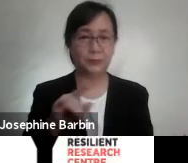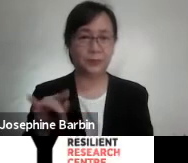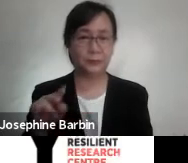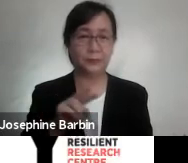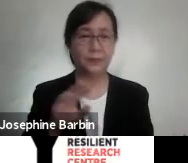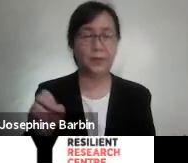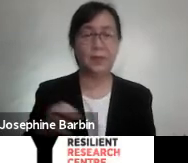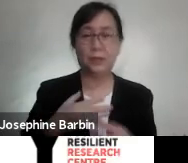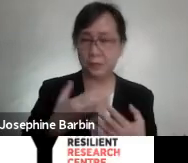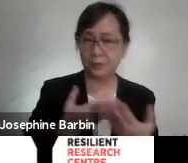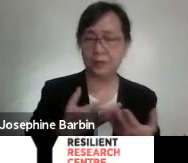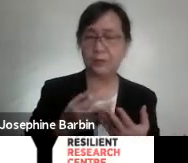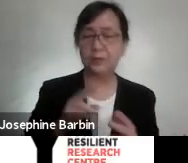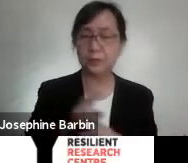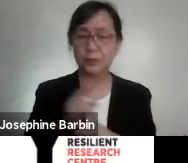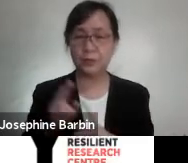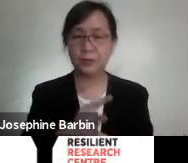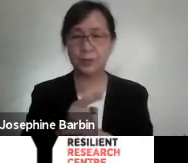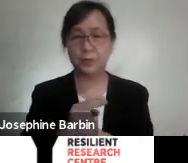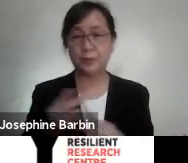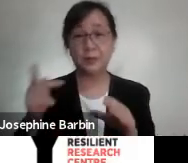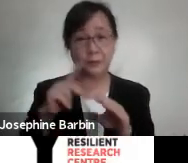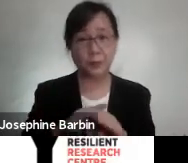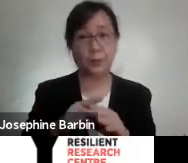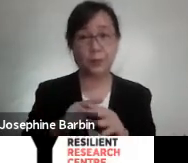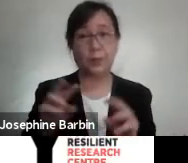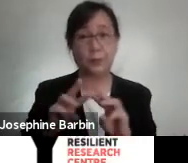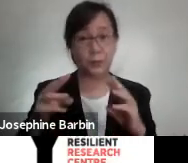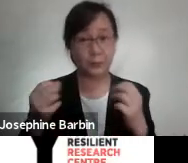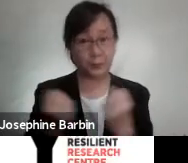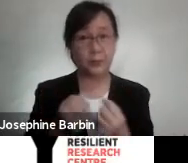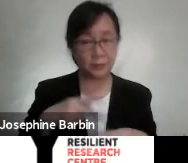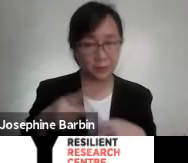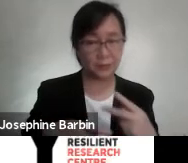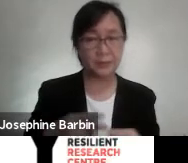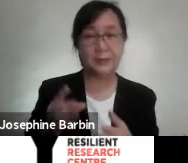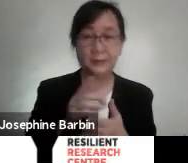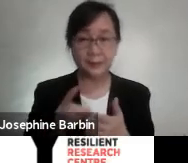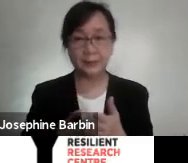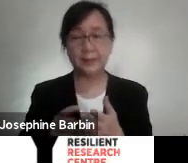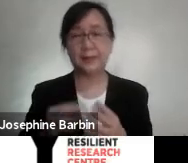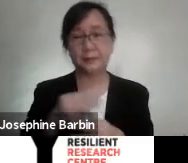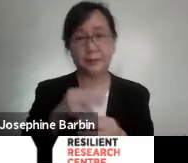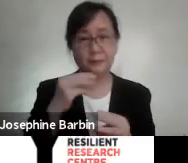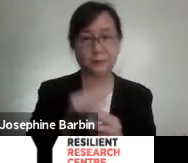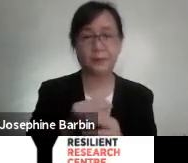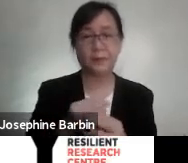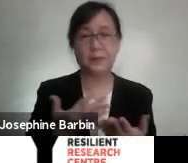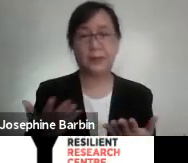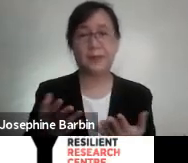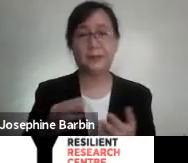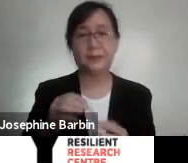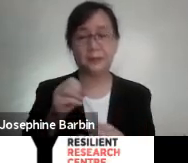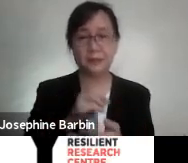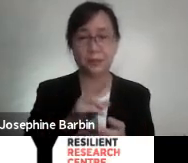The consultations used a creative and participatory workshop process that was designed by the Young and Resilient Research Centre at Western Sydney